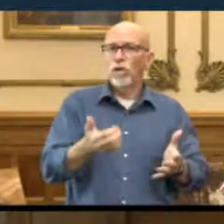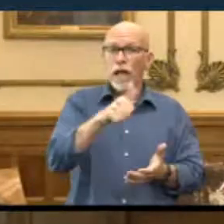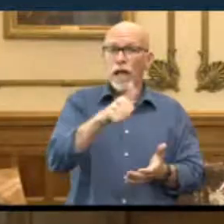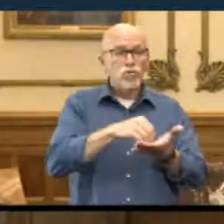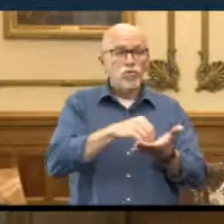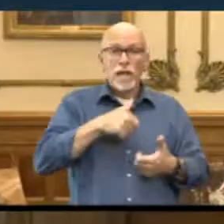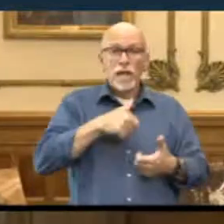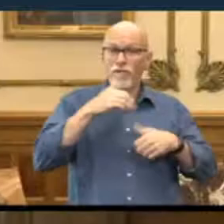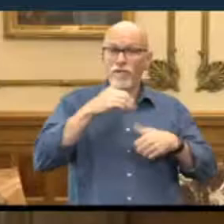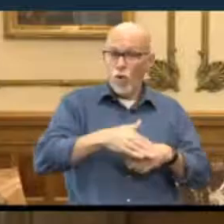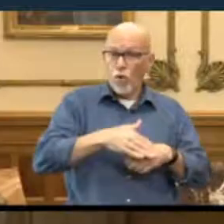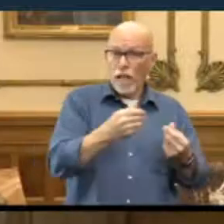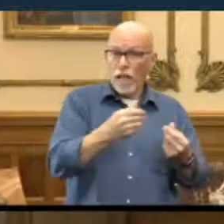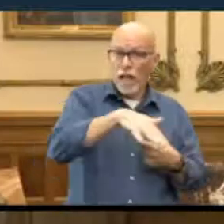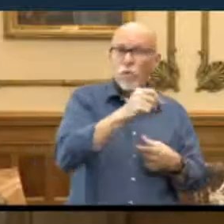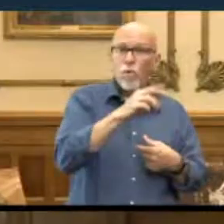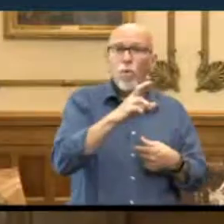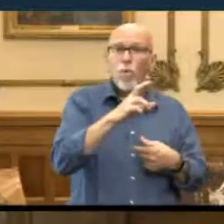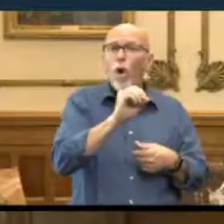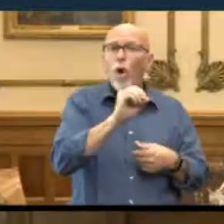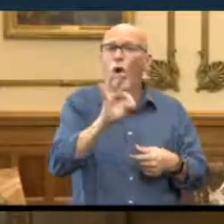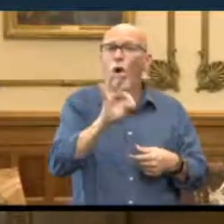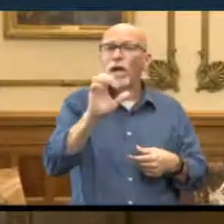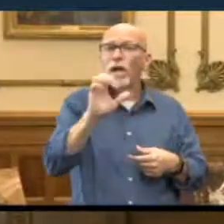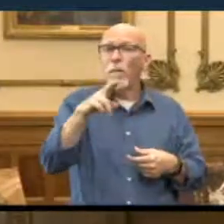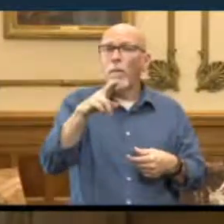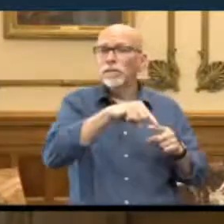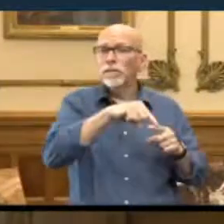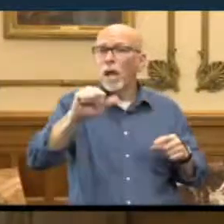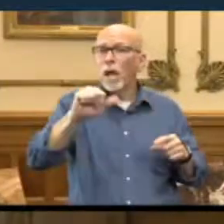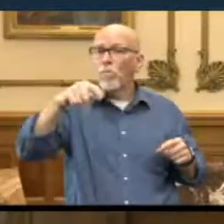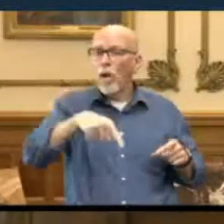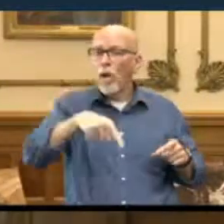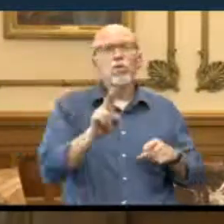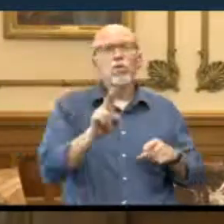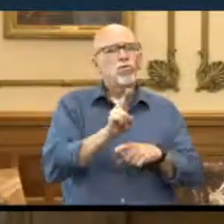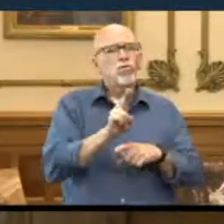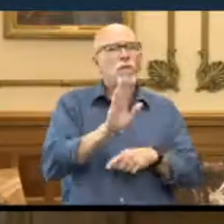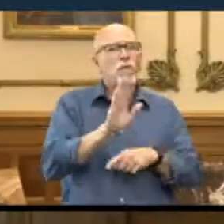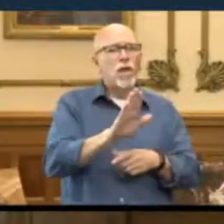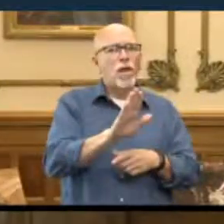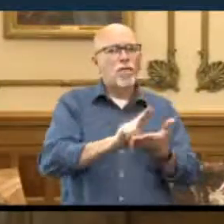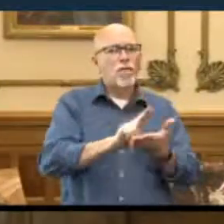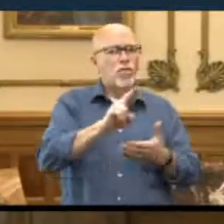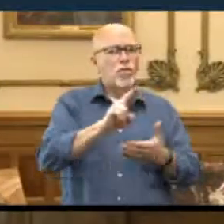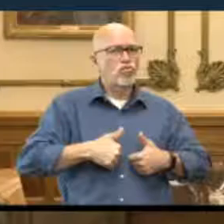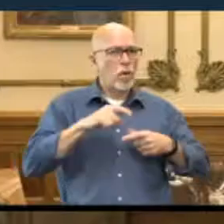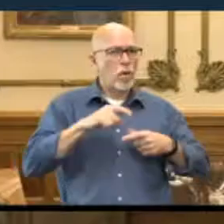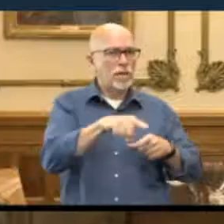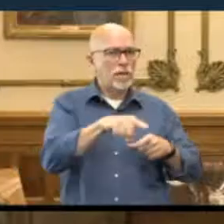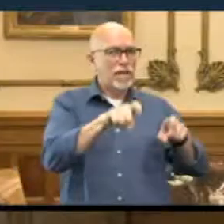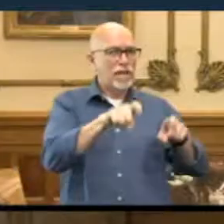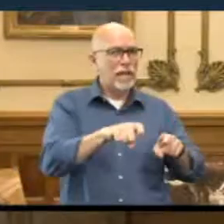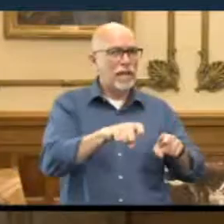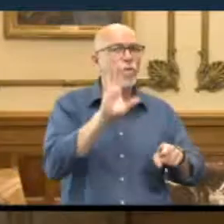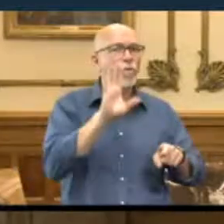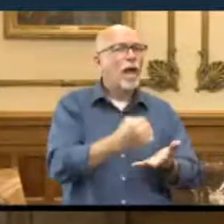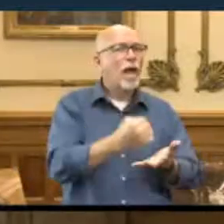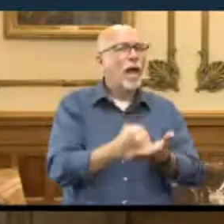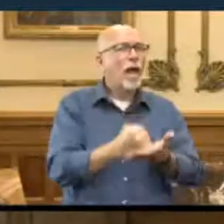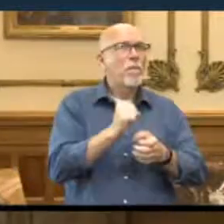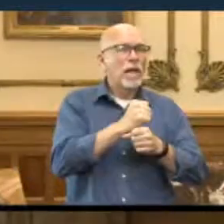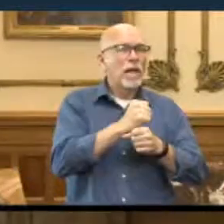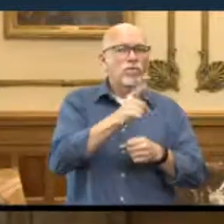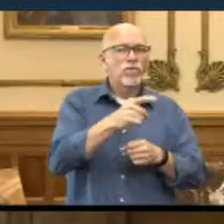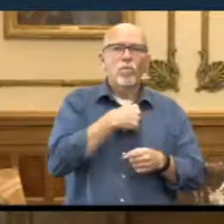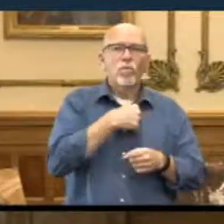lives on campus or even in an off-campus apartment to use their university address when getting tested. This will help to ensure